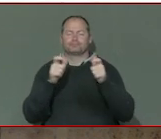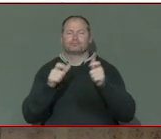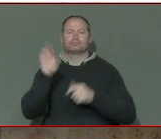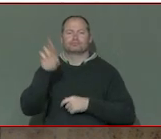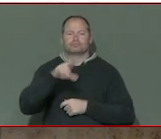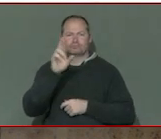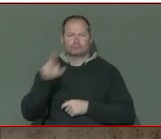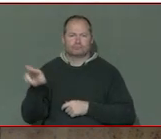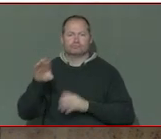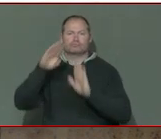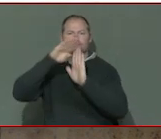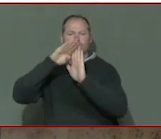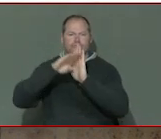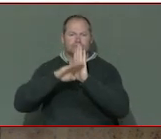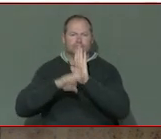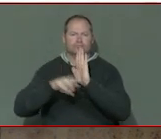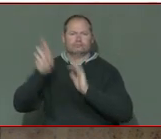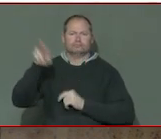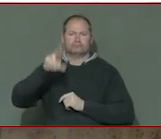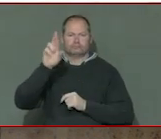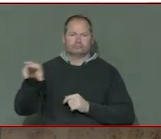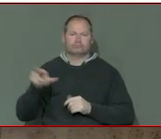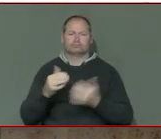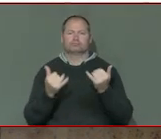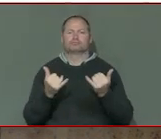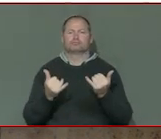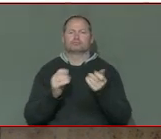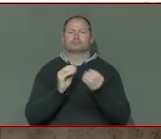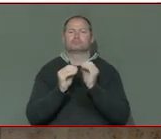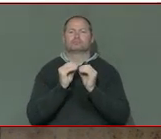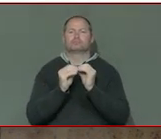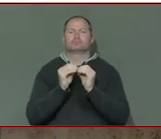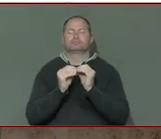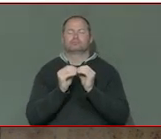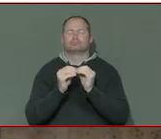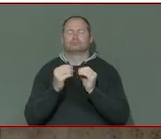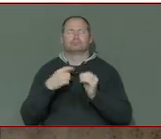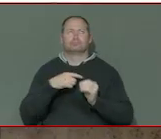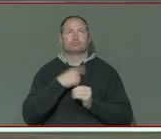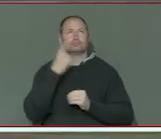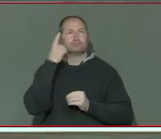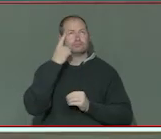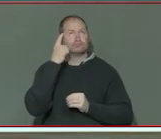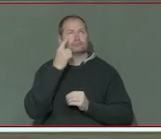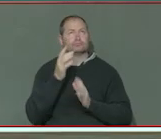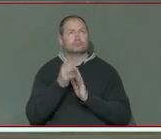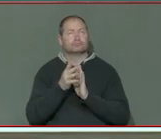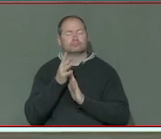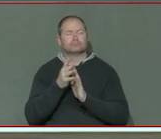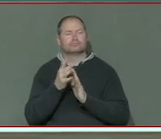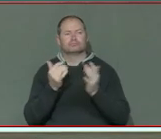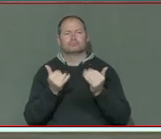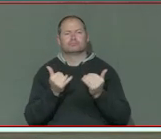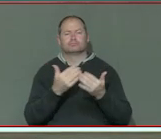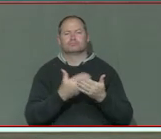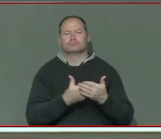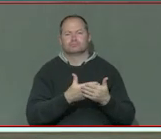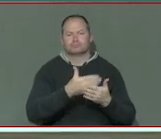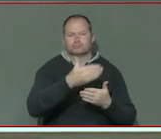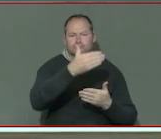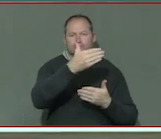the list will be wrong. All right, now we must think carefully. An invoice,